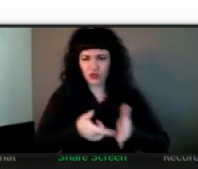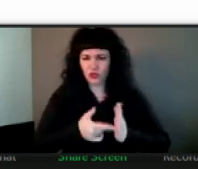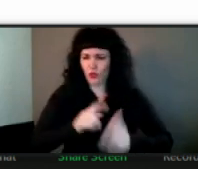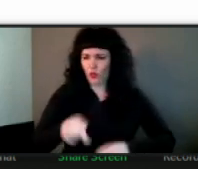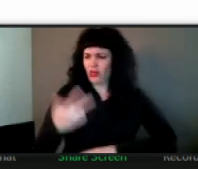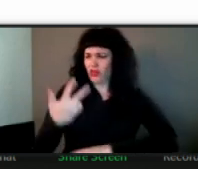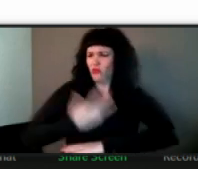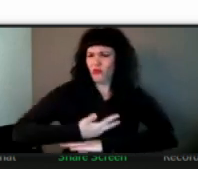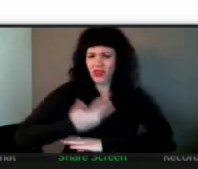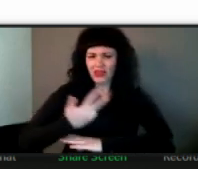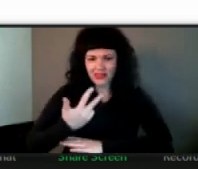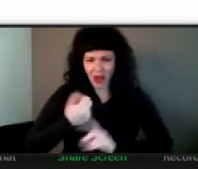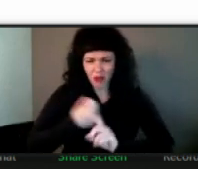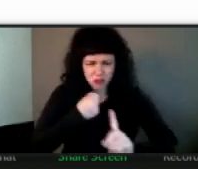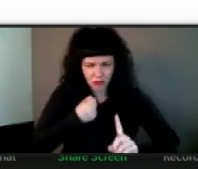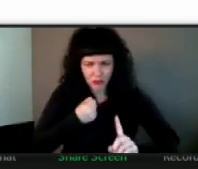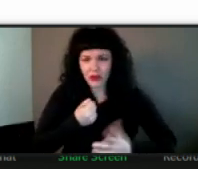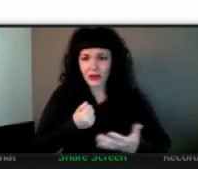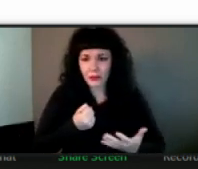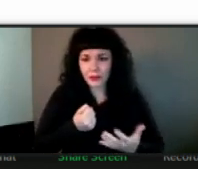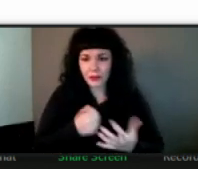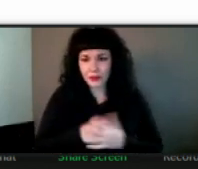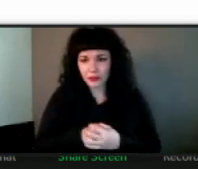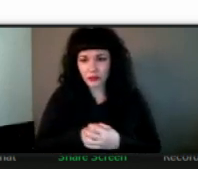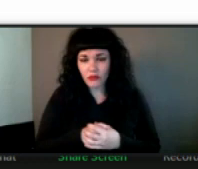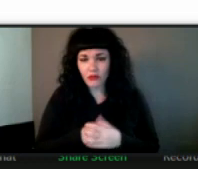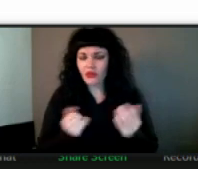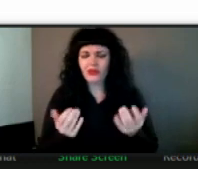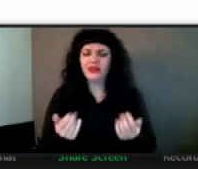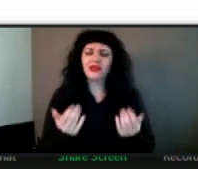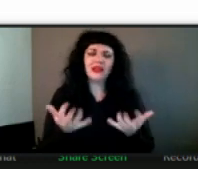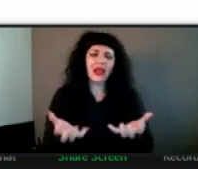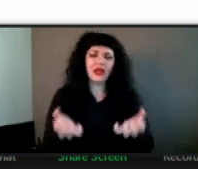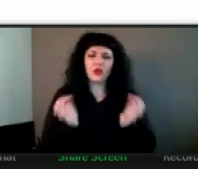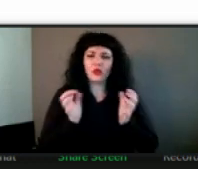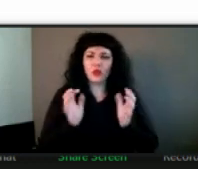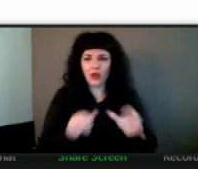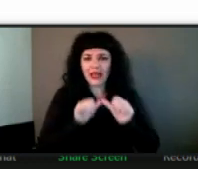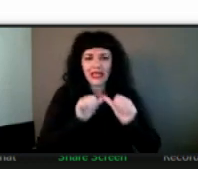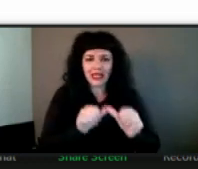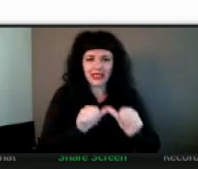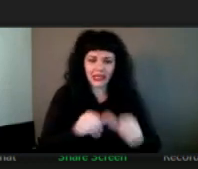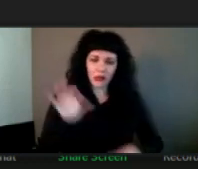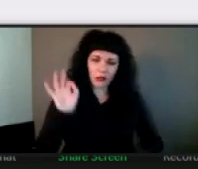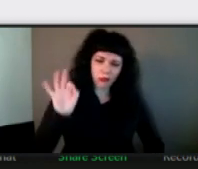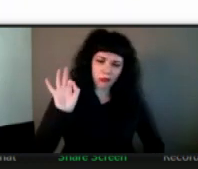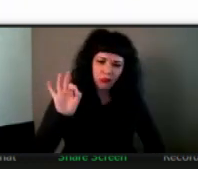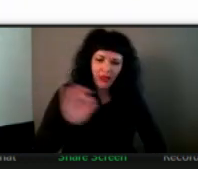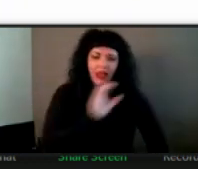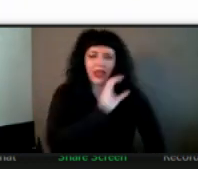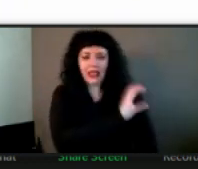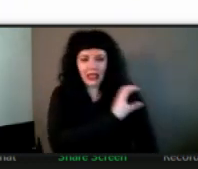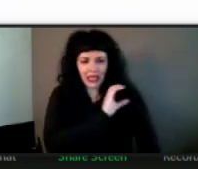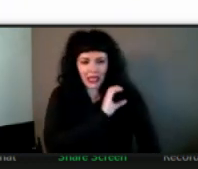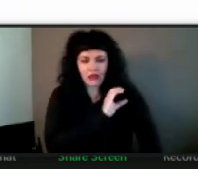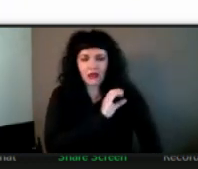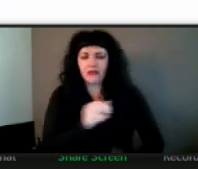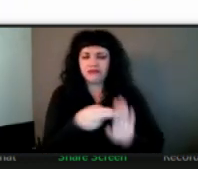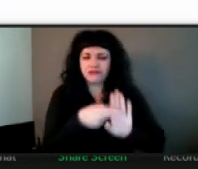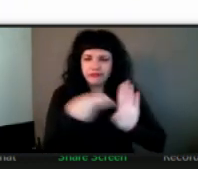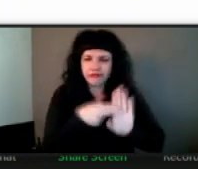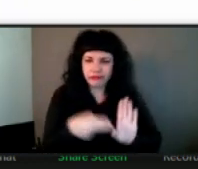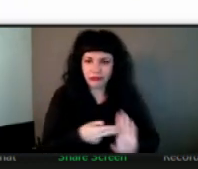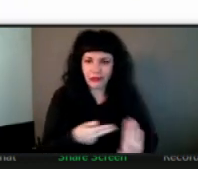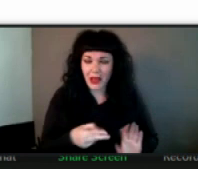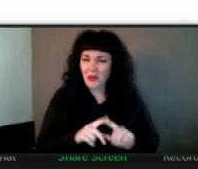hospital. So I'm just, I don't want to dwell on the clinical issues, but he was very sick for somebody who had